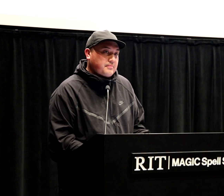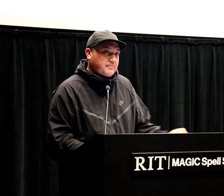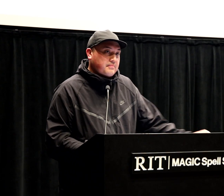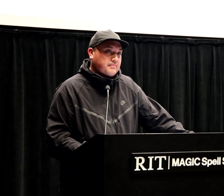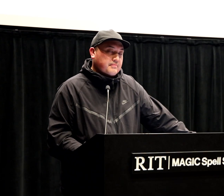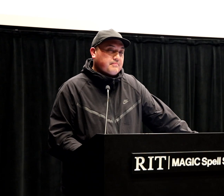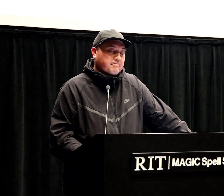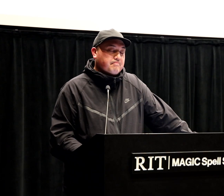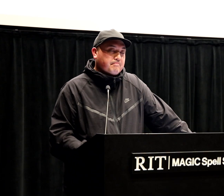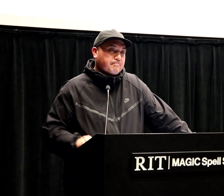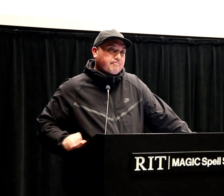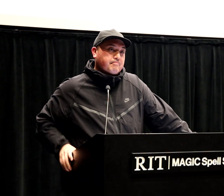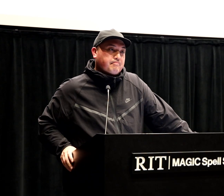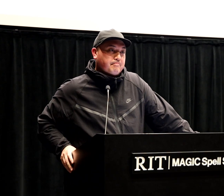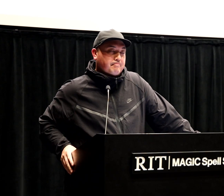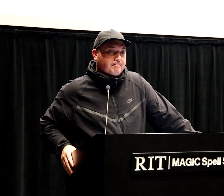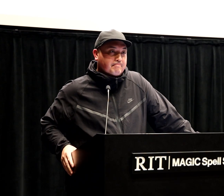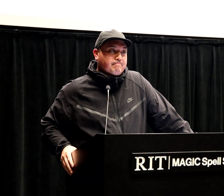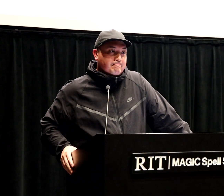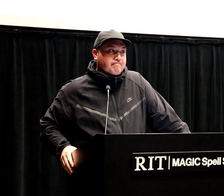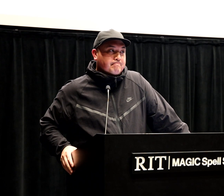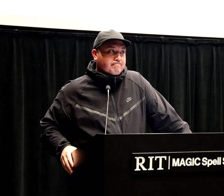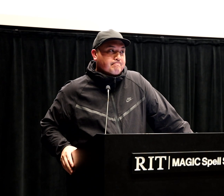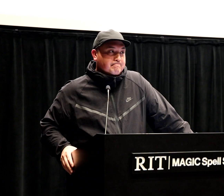sooner. Thank you.